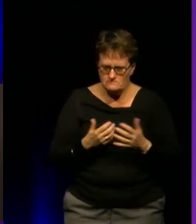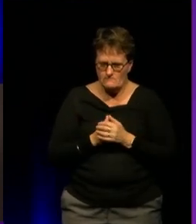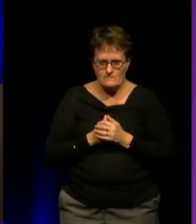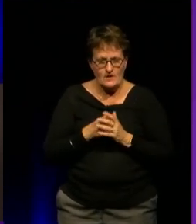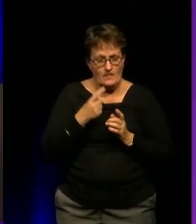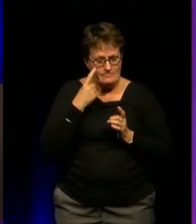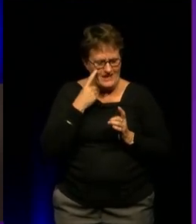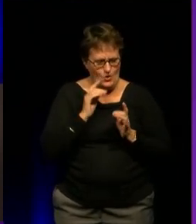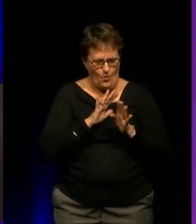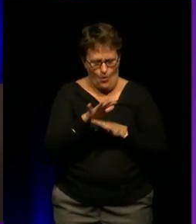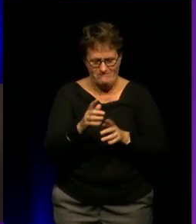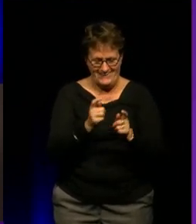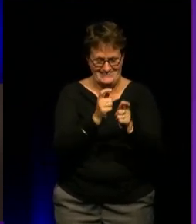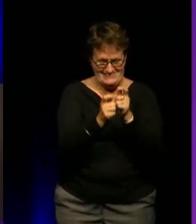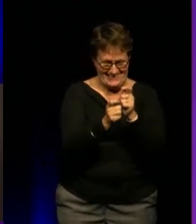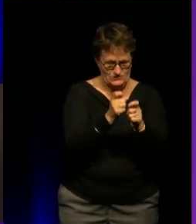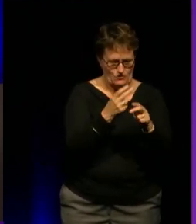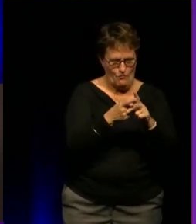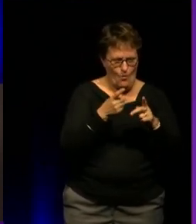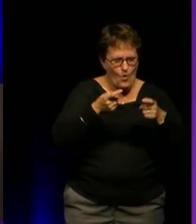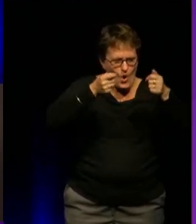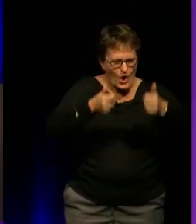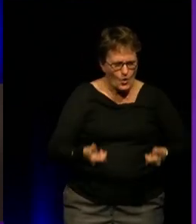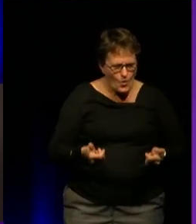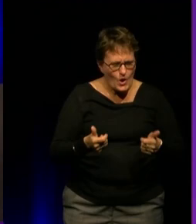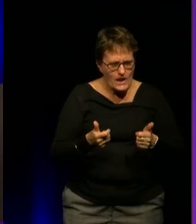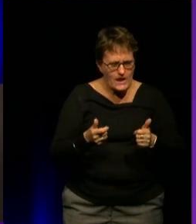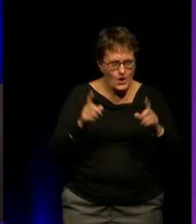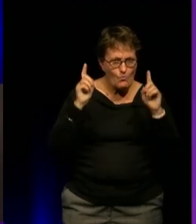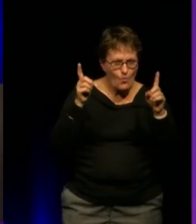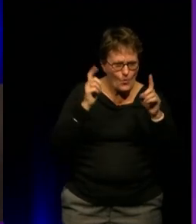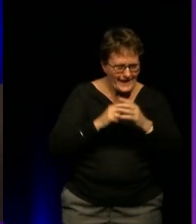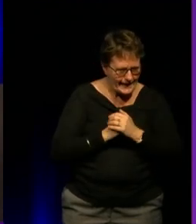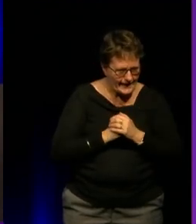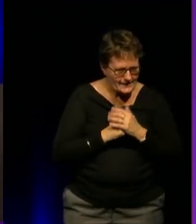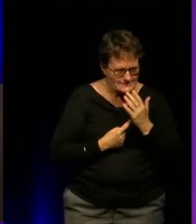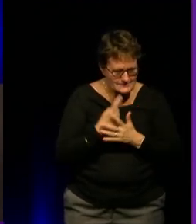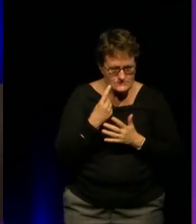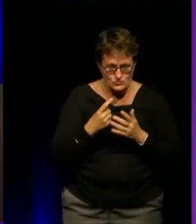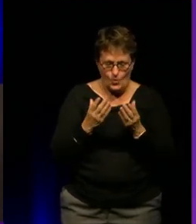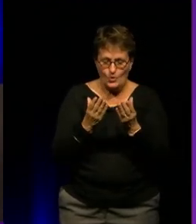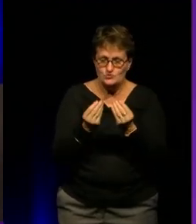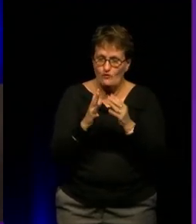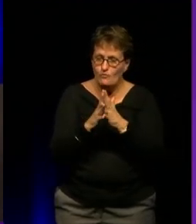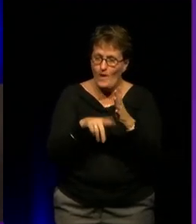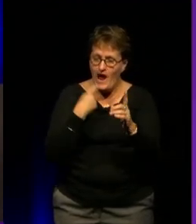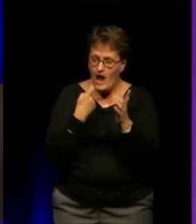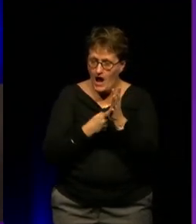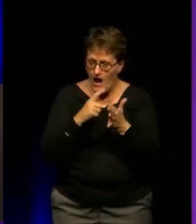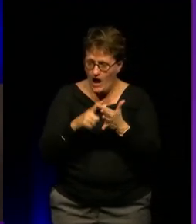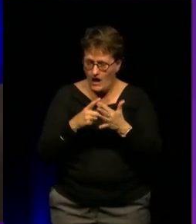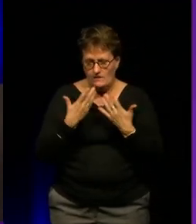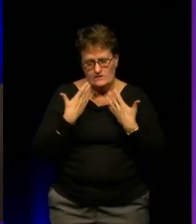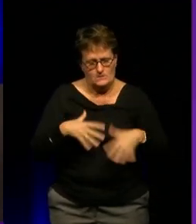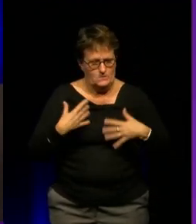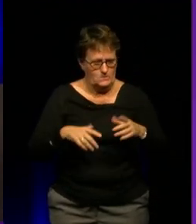warning? Yeah, so software gives us an opportunity to do magic things, collate data, send data, choose